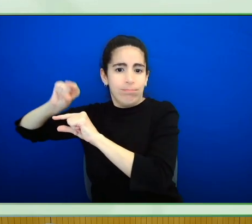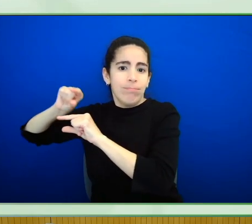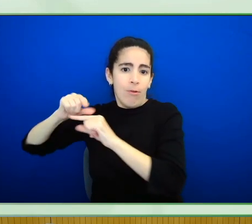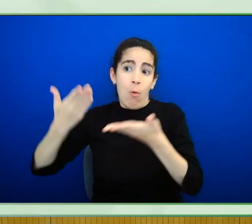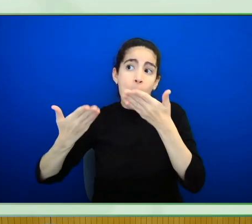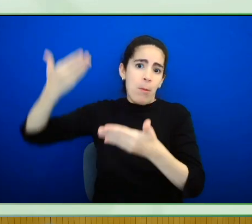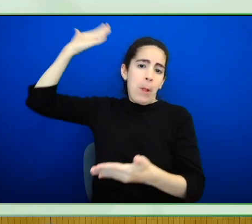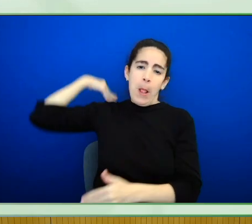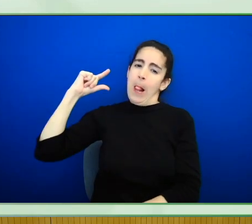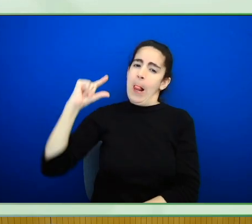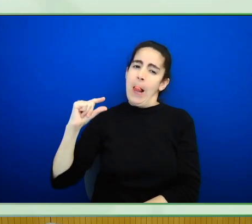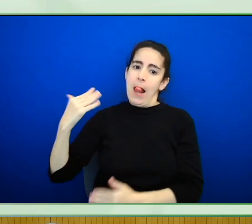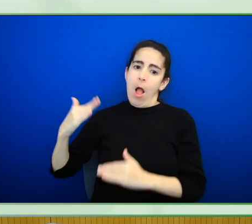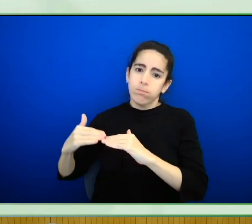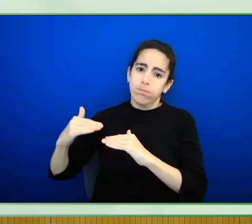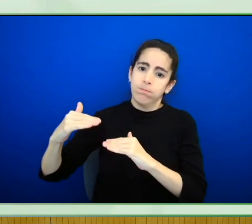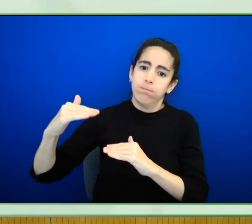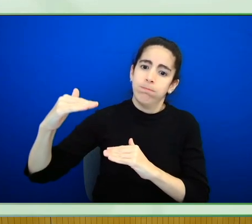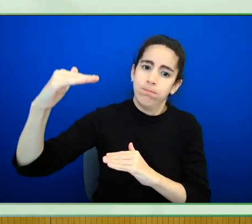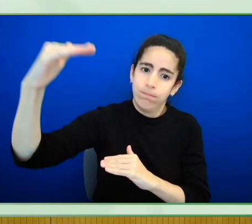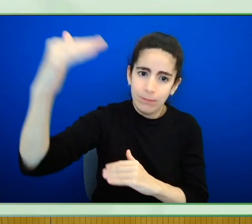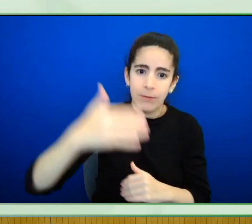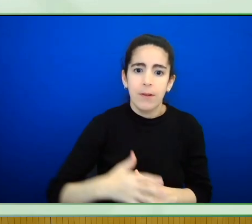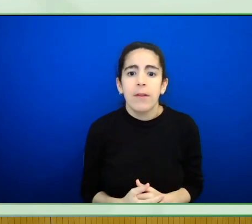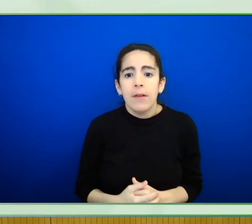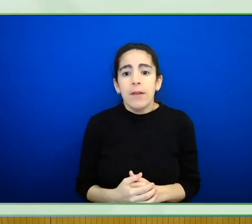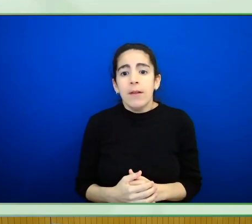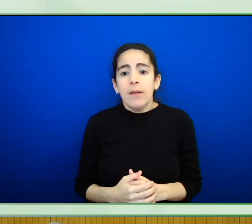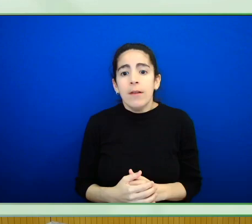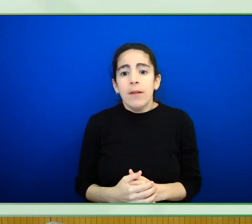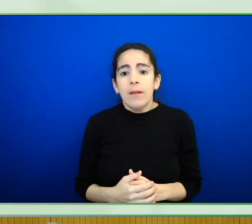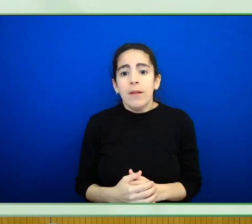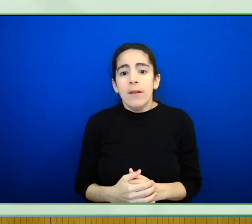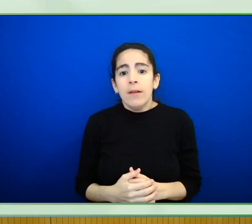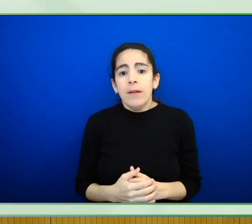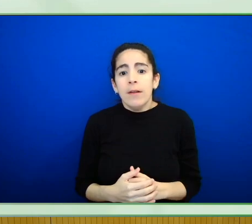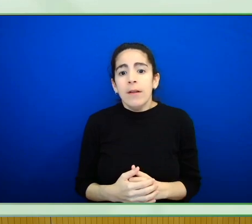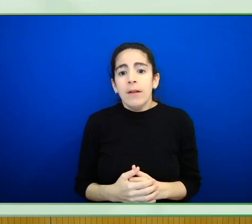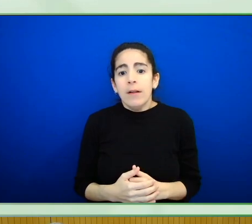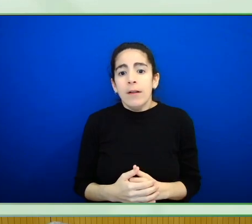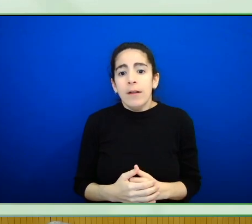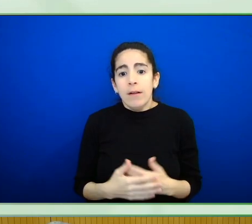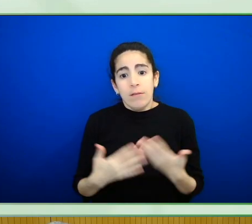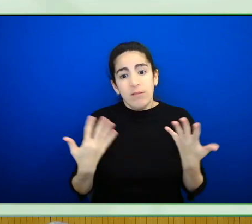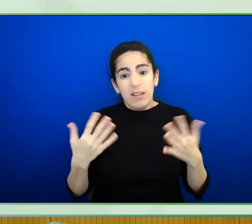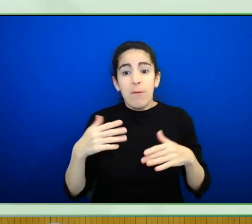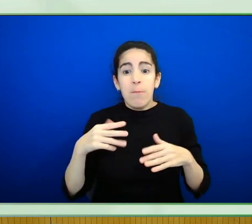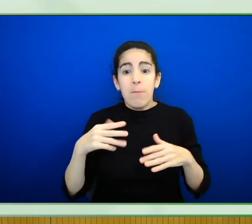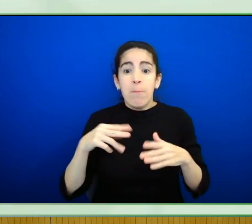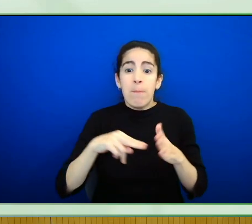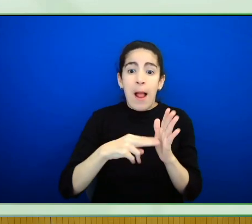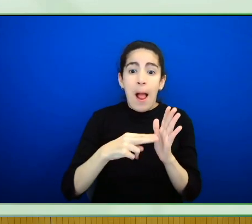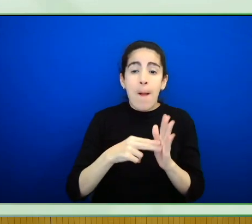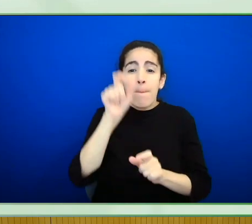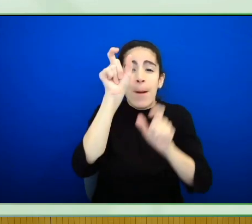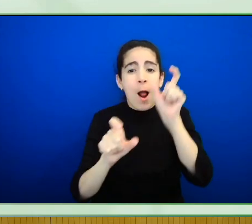they are dealt at the facilities, at the rural health centers, at the sub-district Tehsil headquarters hospital, and